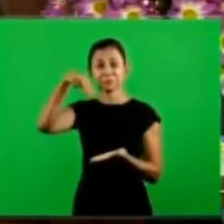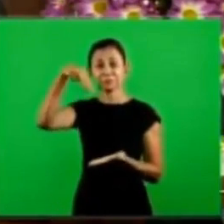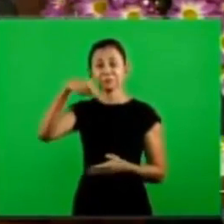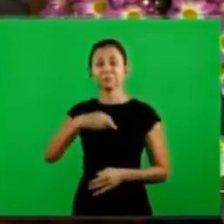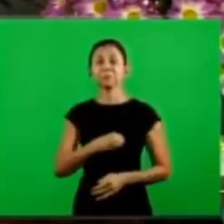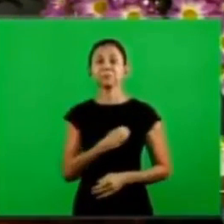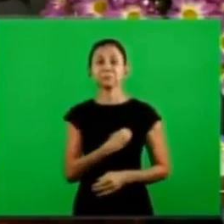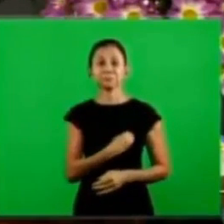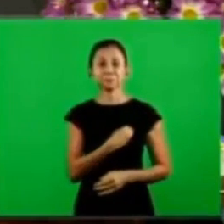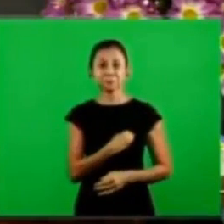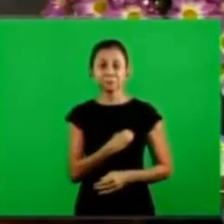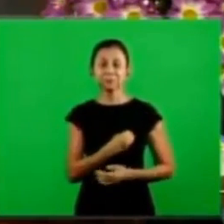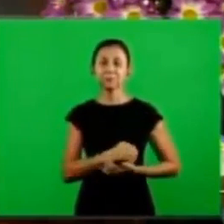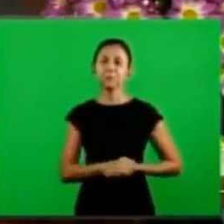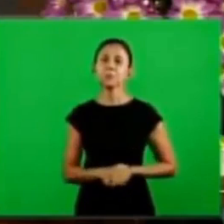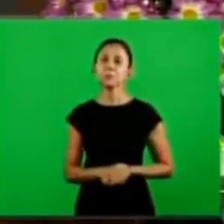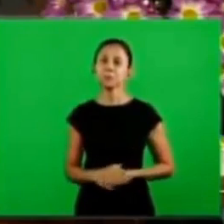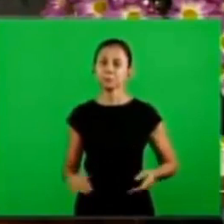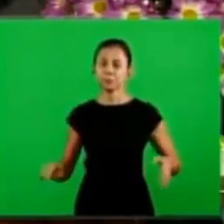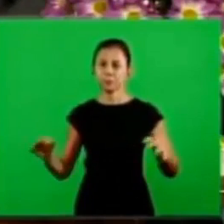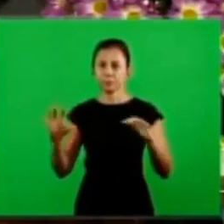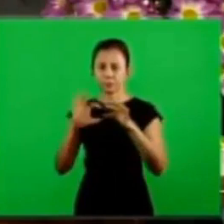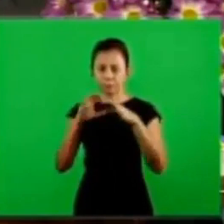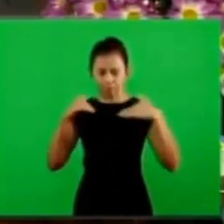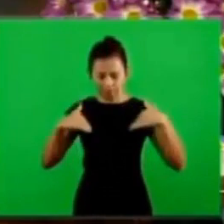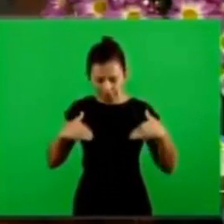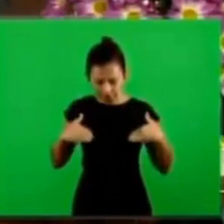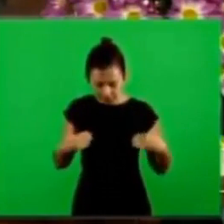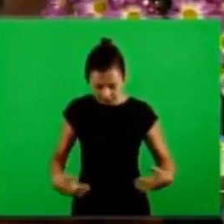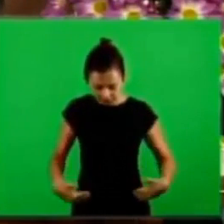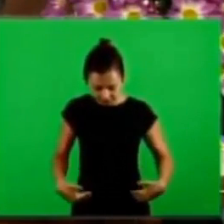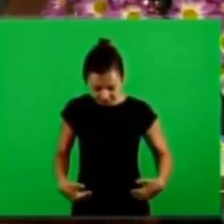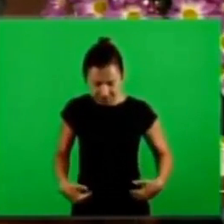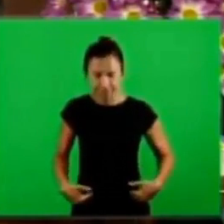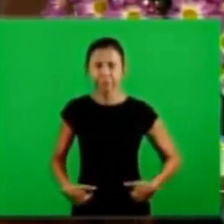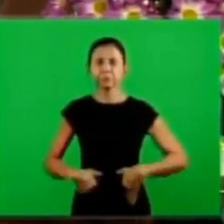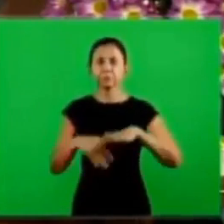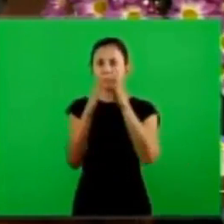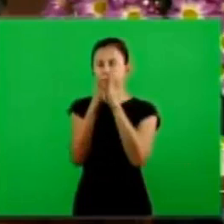he's talking about the resurrection for the ones that are being fed.